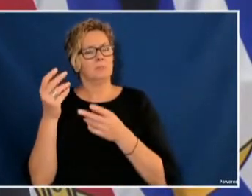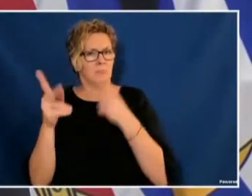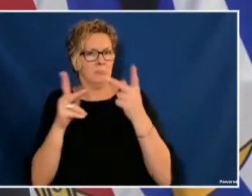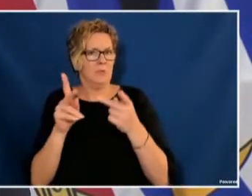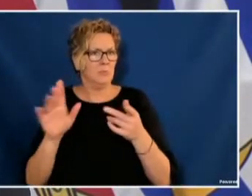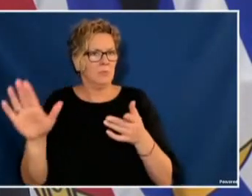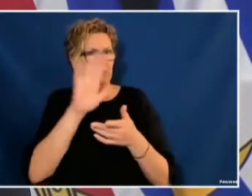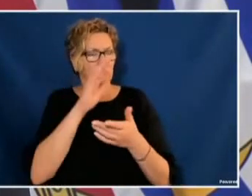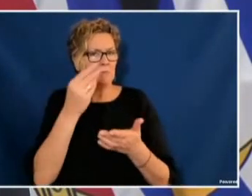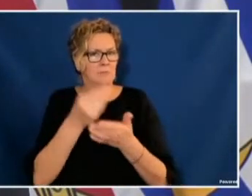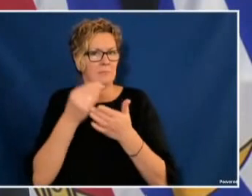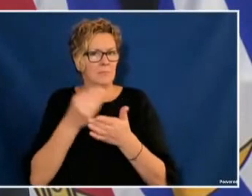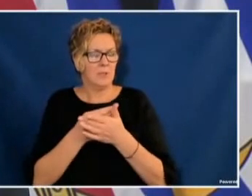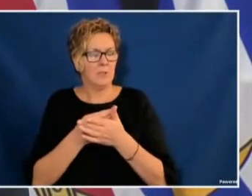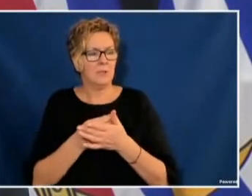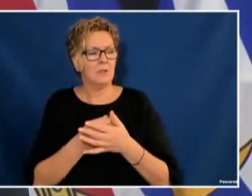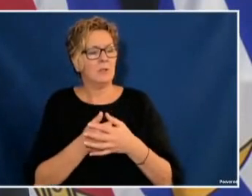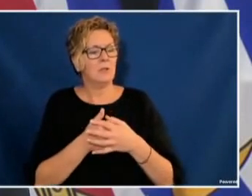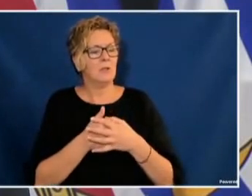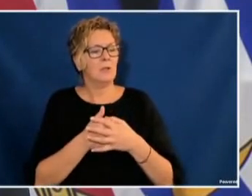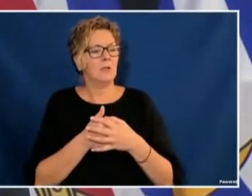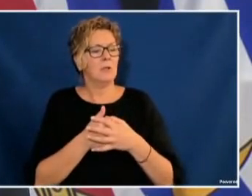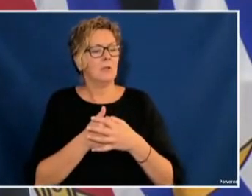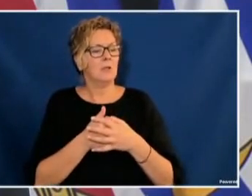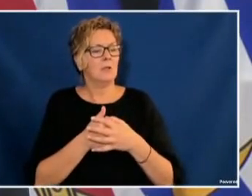Il va, je pense, les présenter